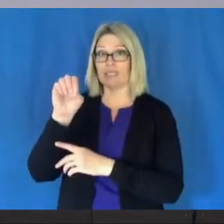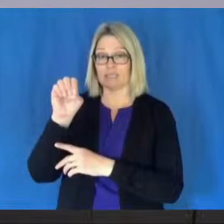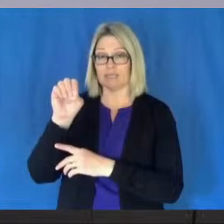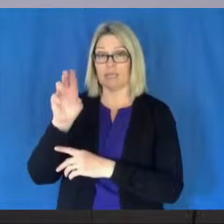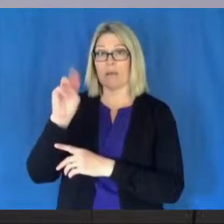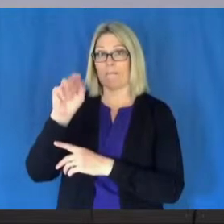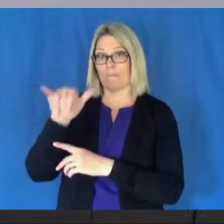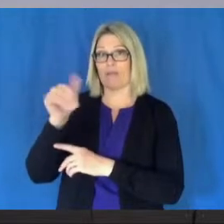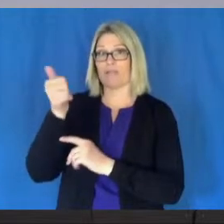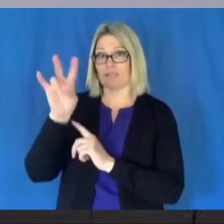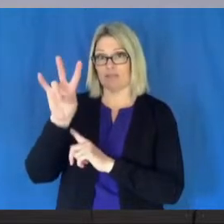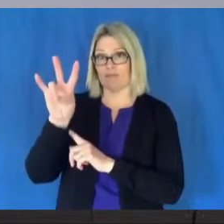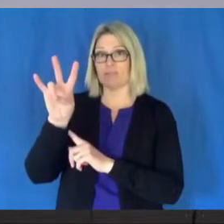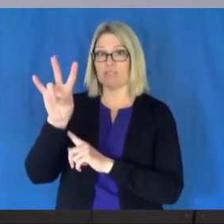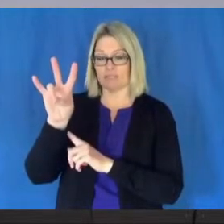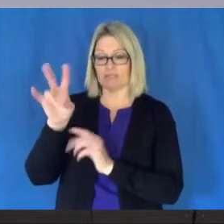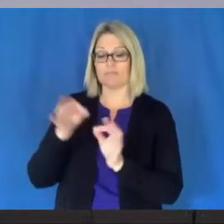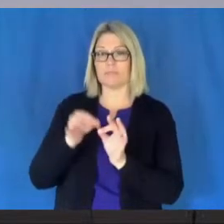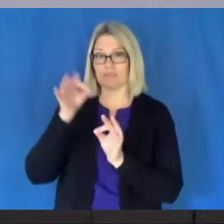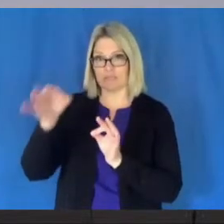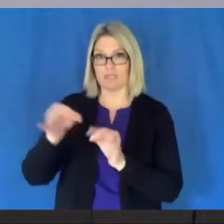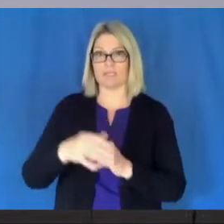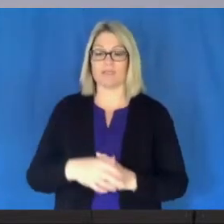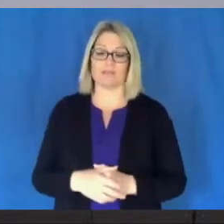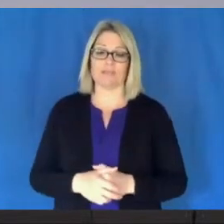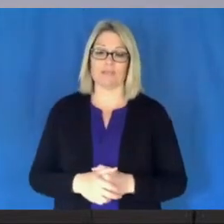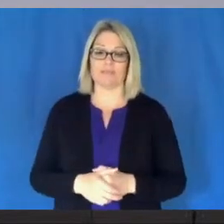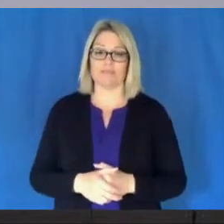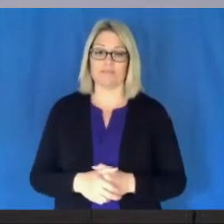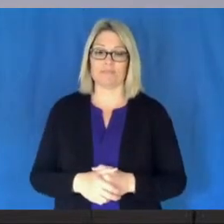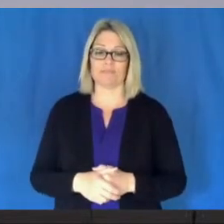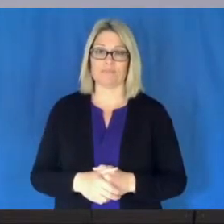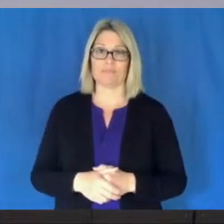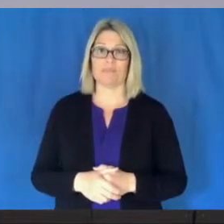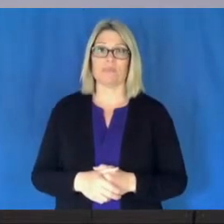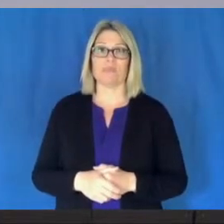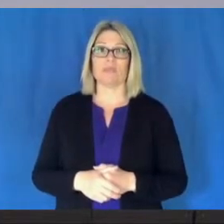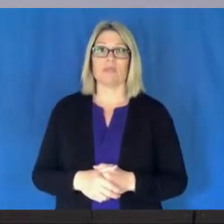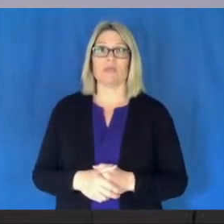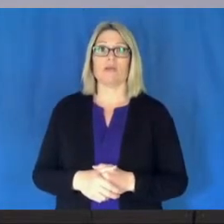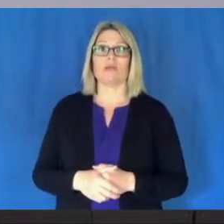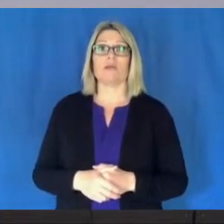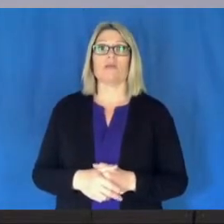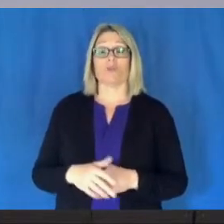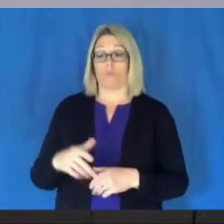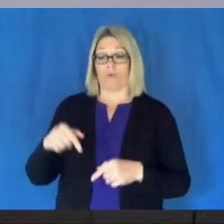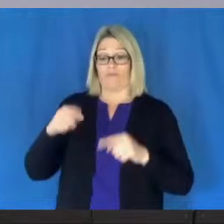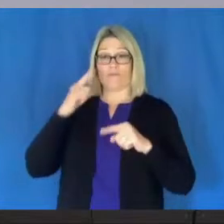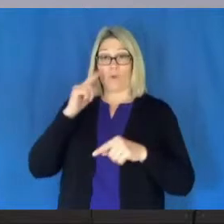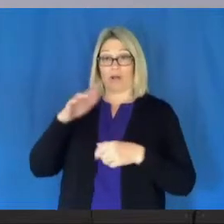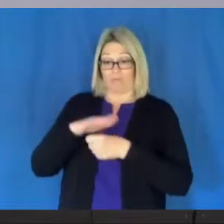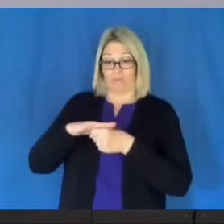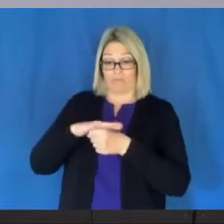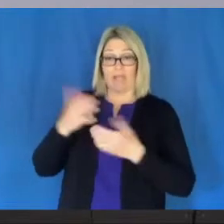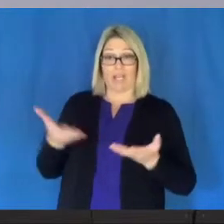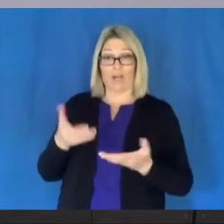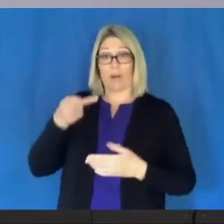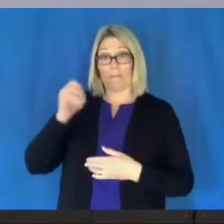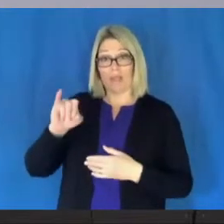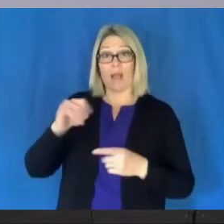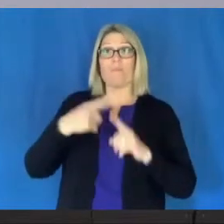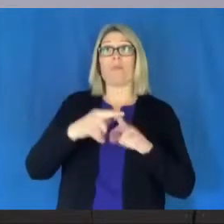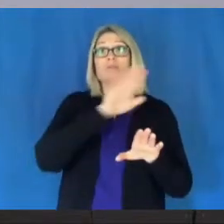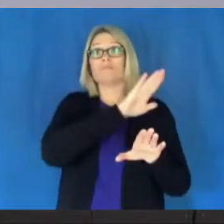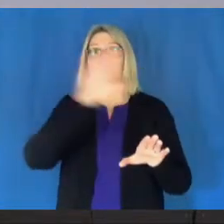the 17th, and that's really has to do with what's going on in our own region as well as the rest of the country,